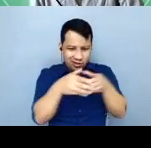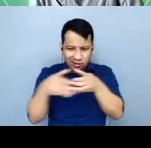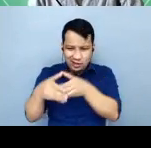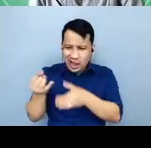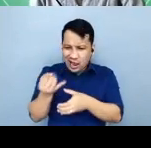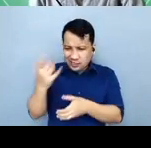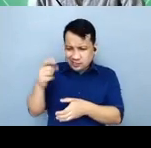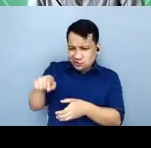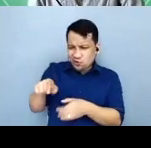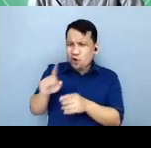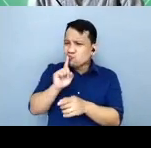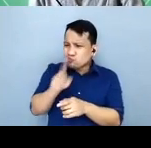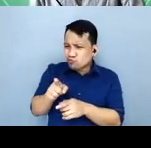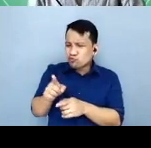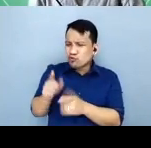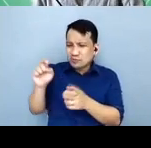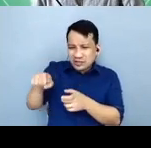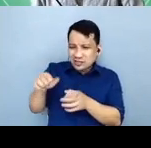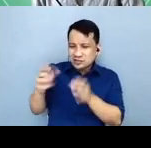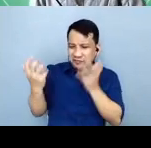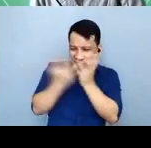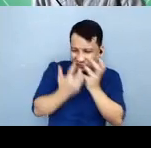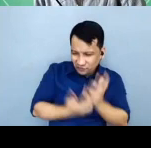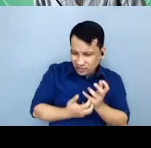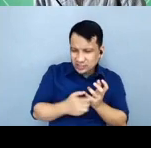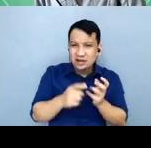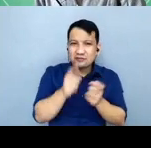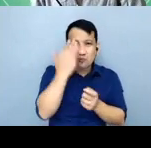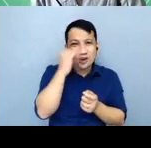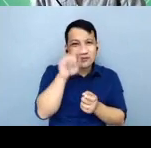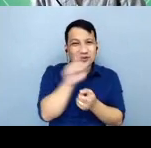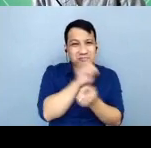ones are viable for a specific business.